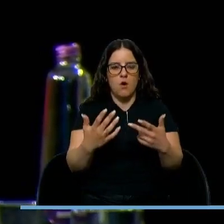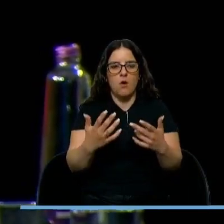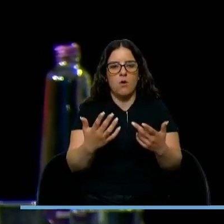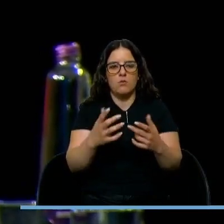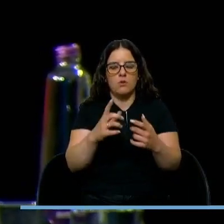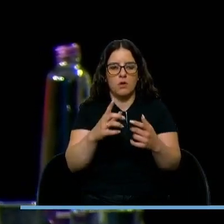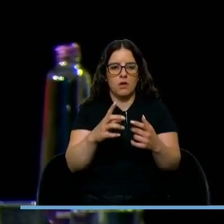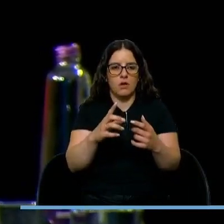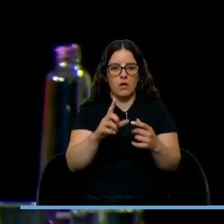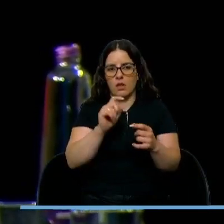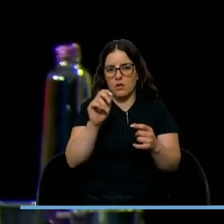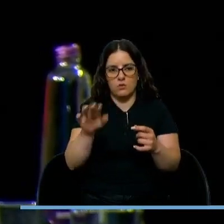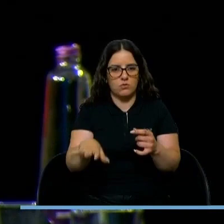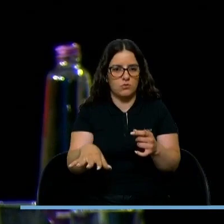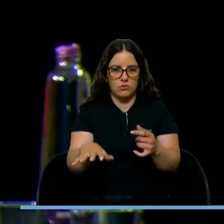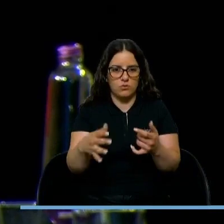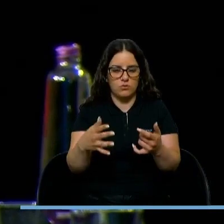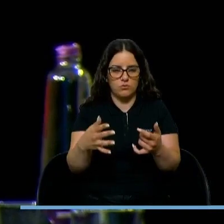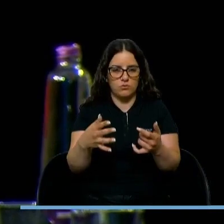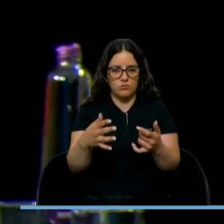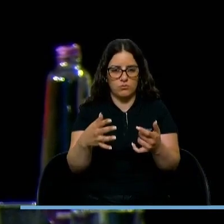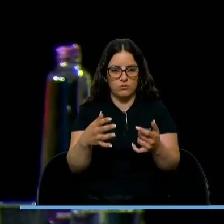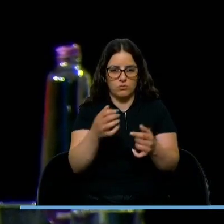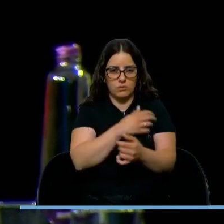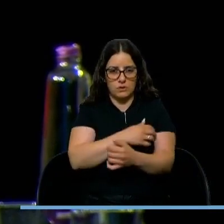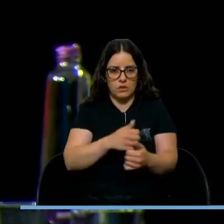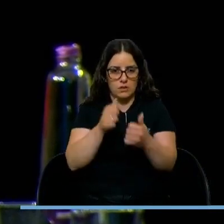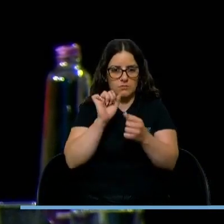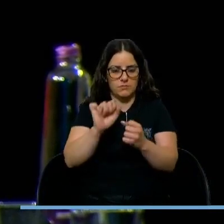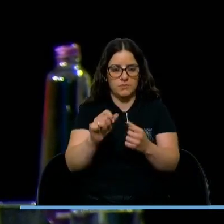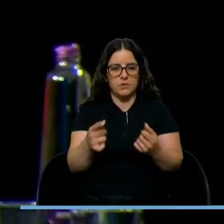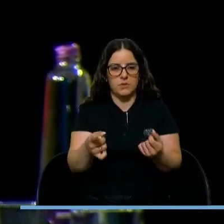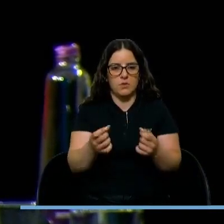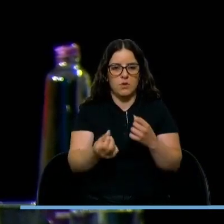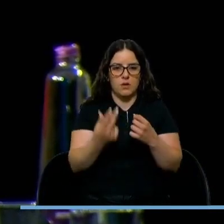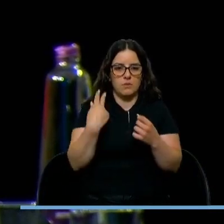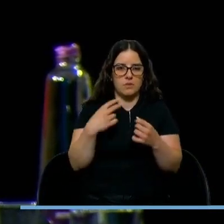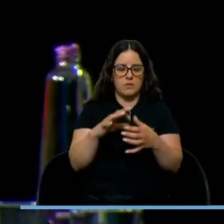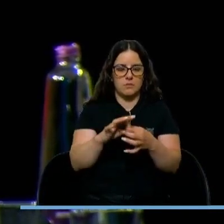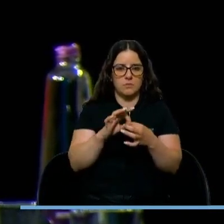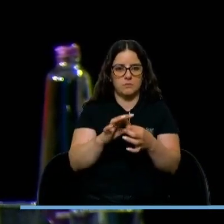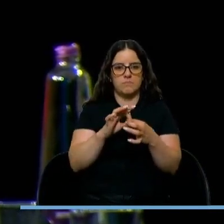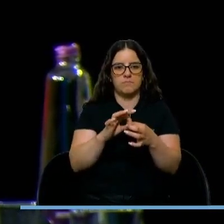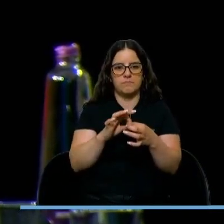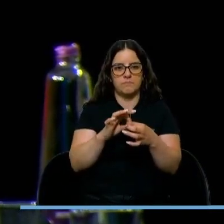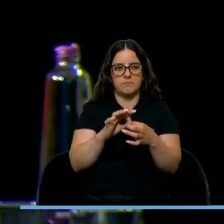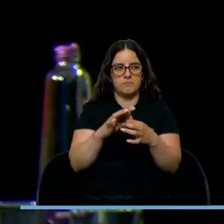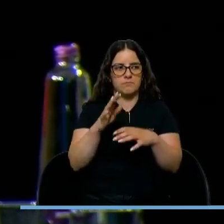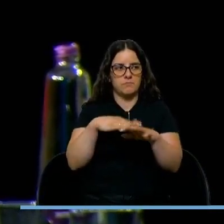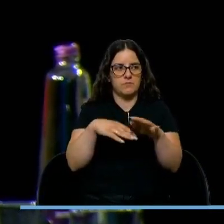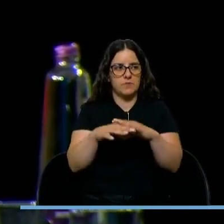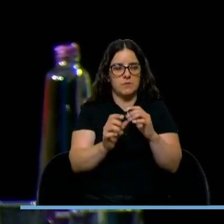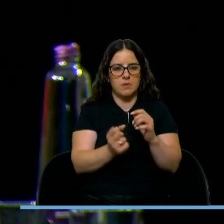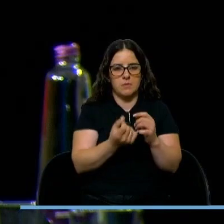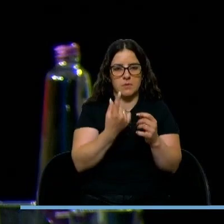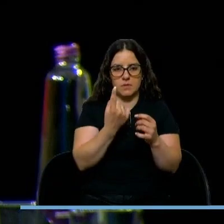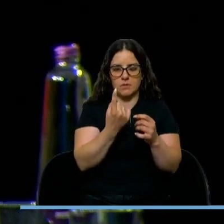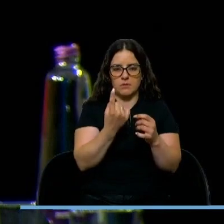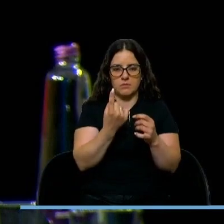solid waste. We've had last year, for example, a partnership whereby we